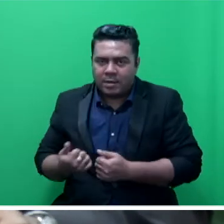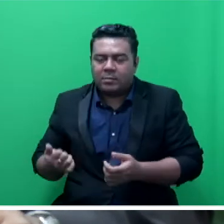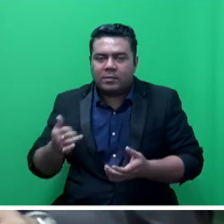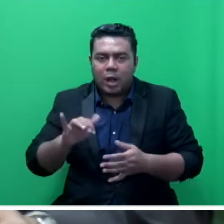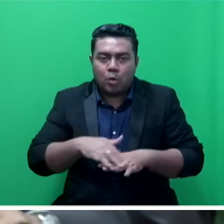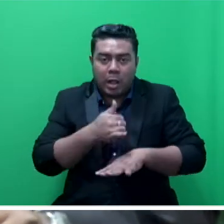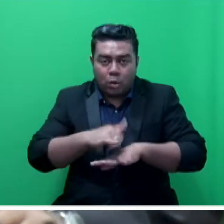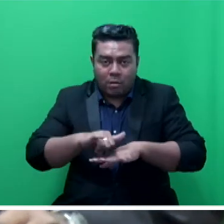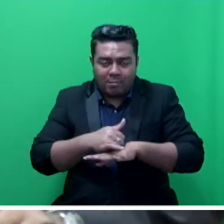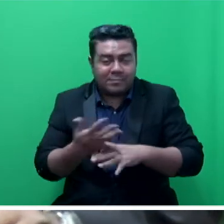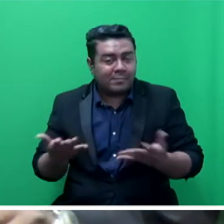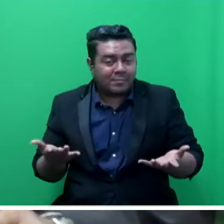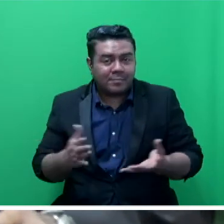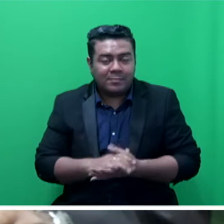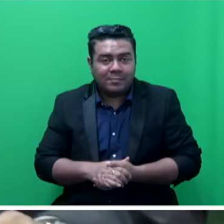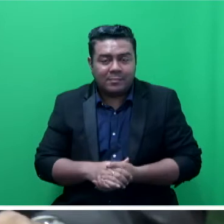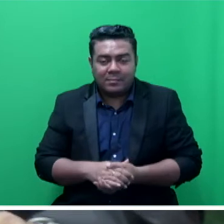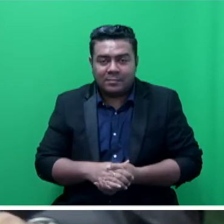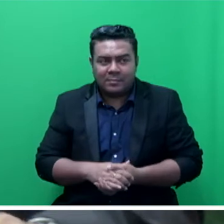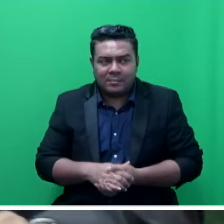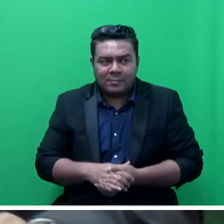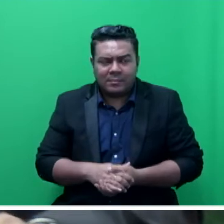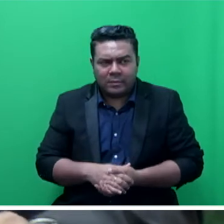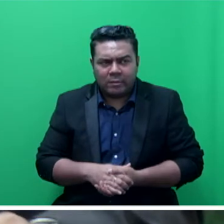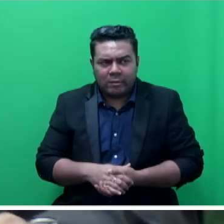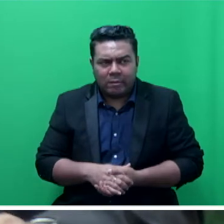Caledonia, and 4 personnel from New Zealand Defence Force.